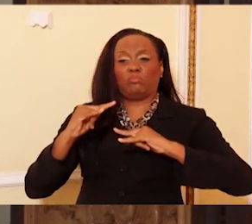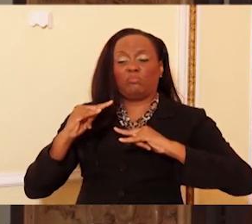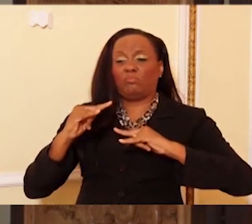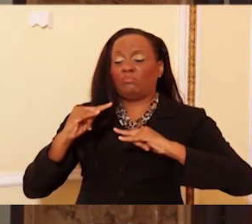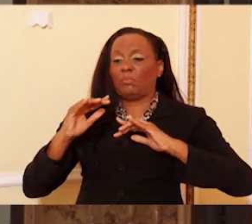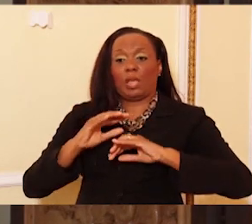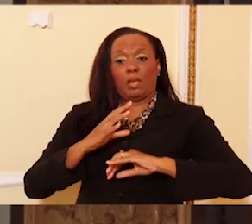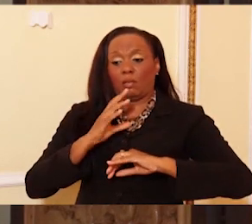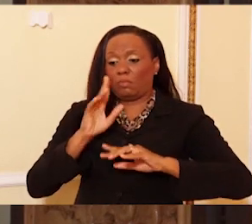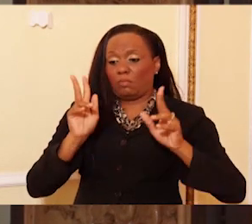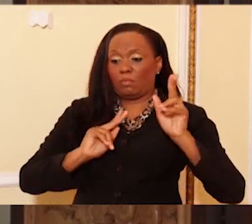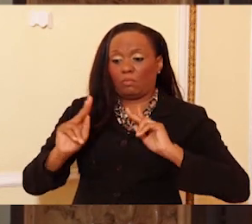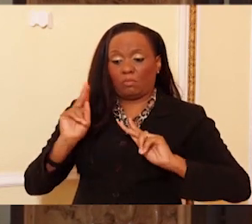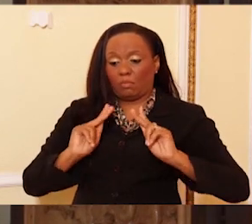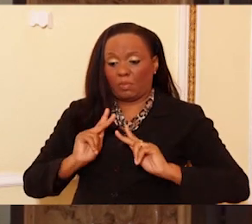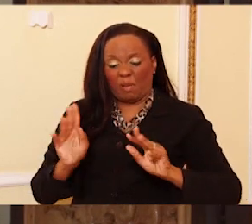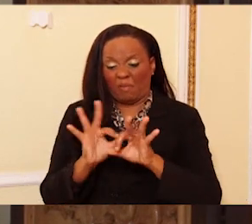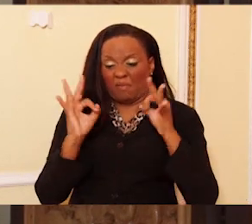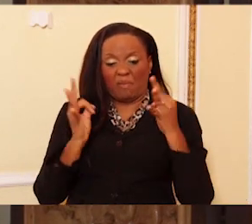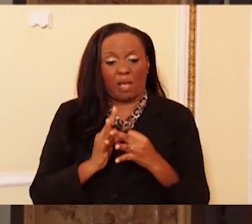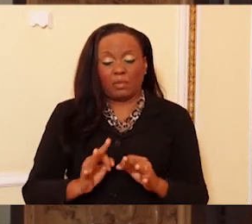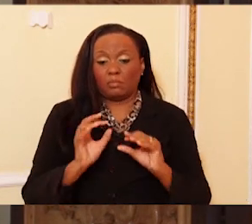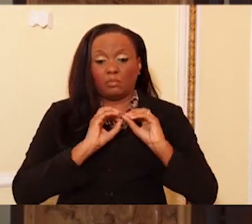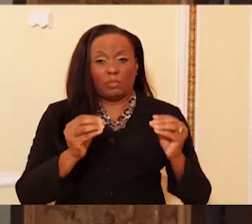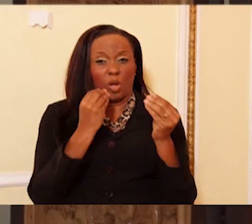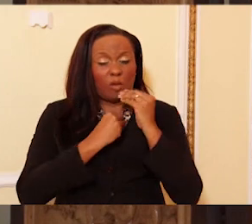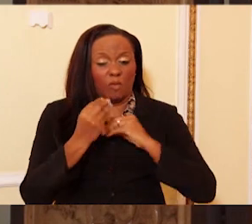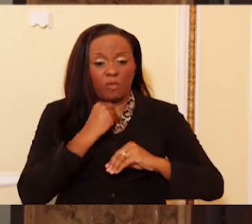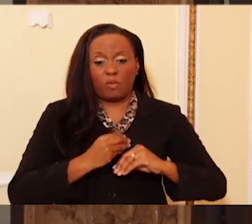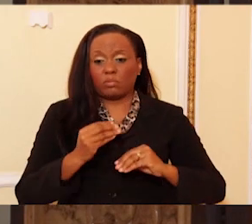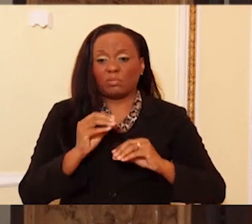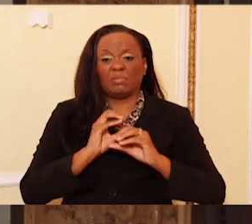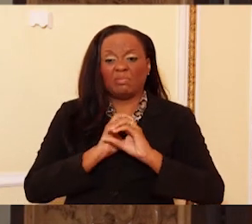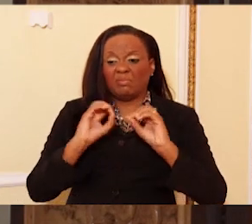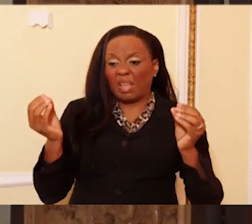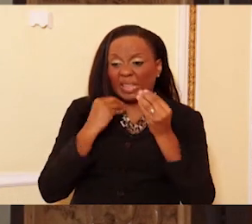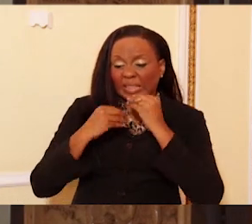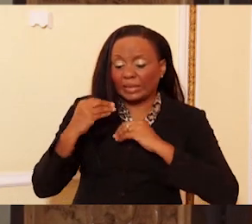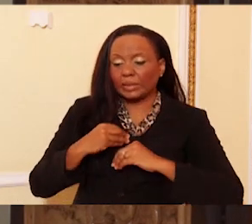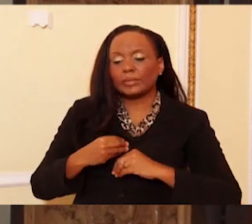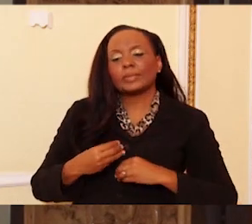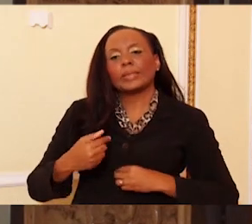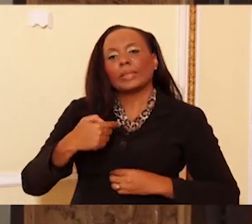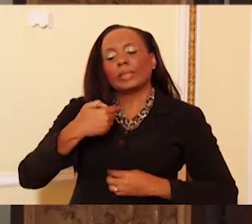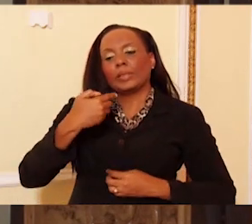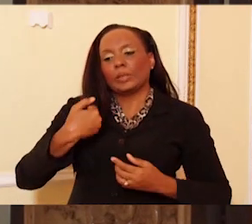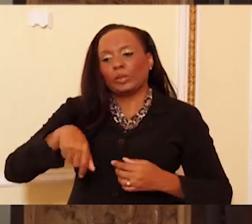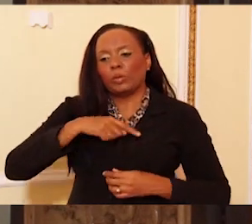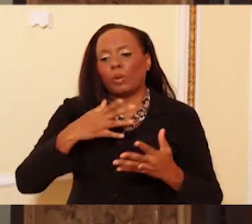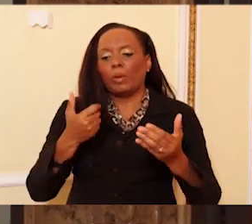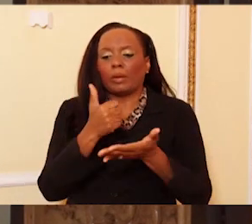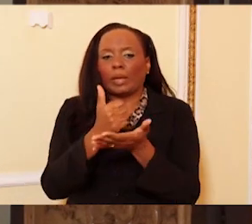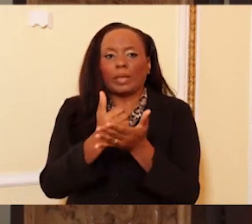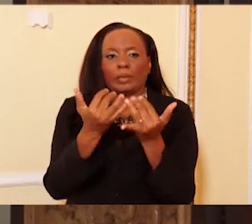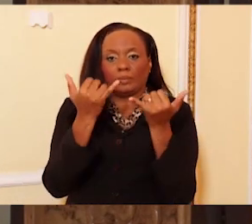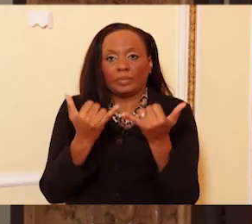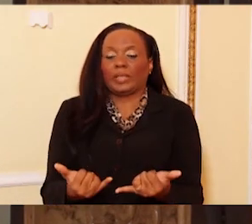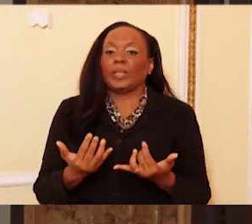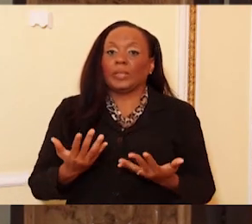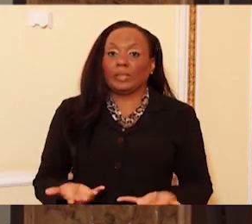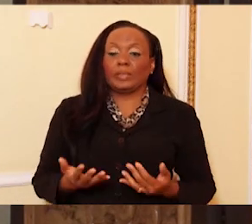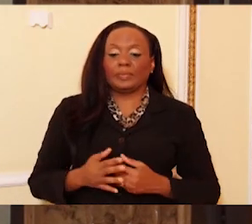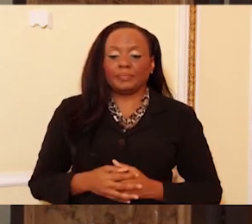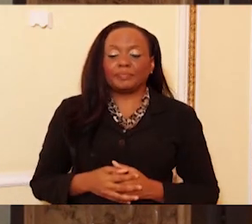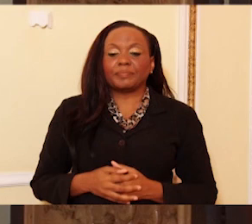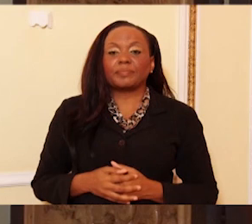many families without food on their table. And we felt we needed to help now.